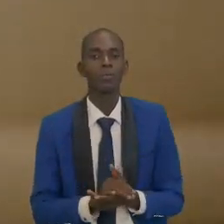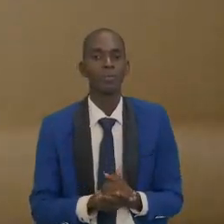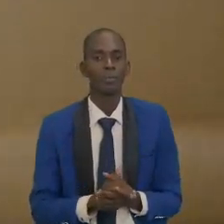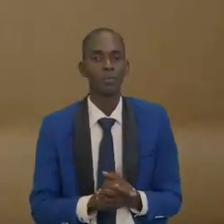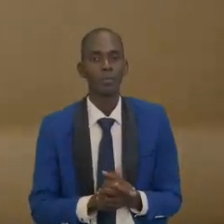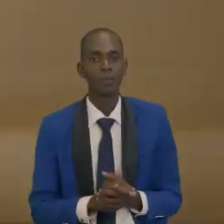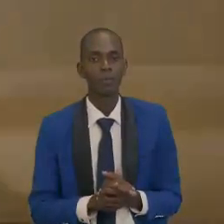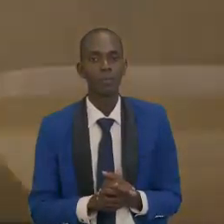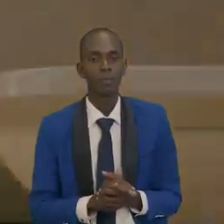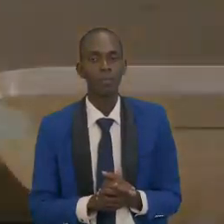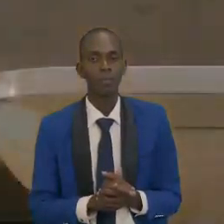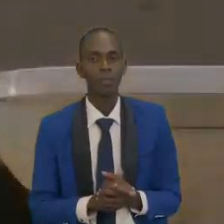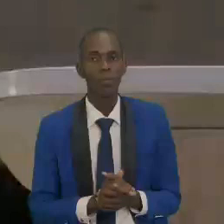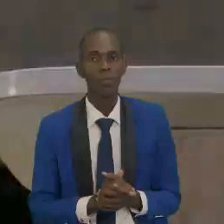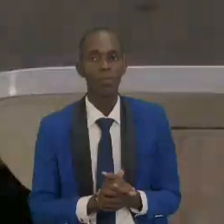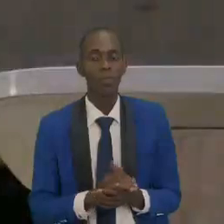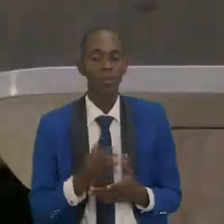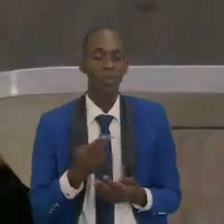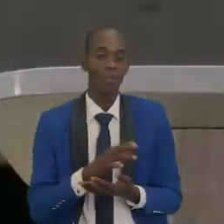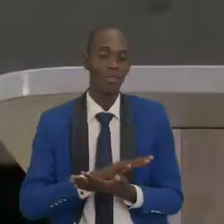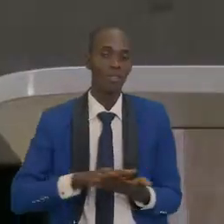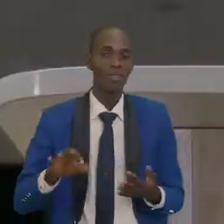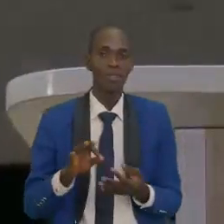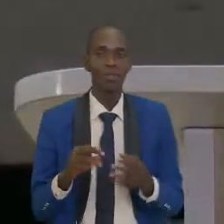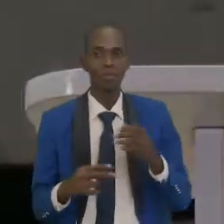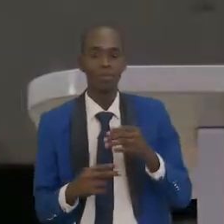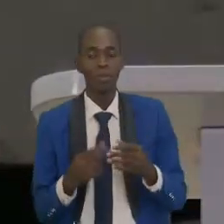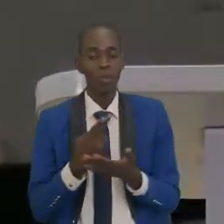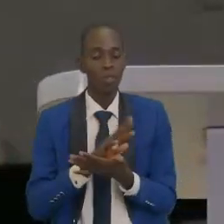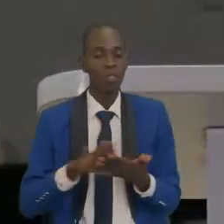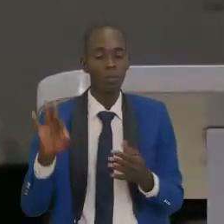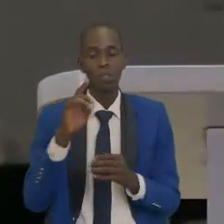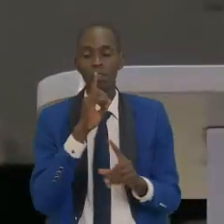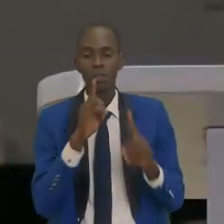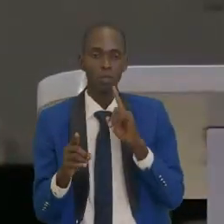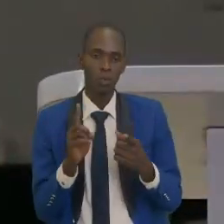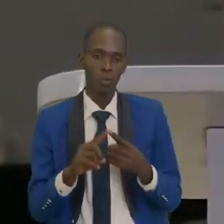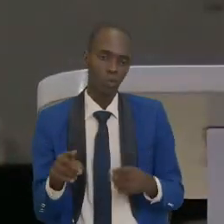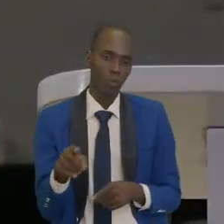when God speaks he speaks beyond the natural